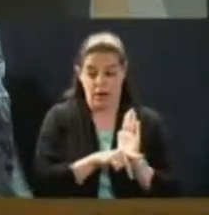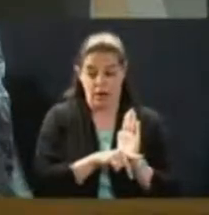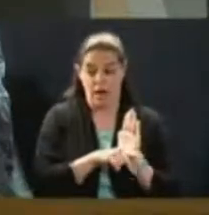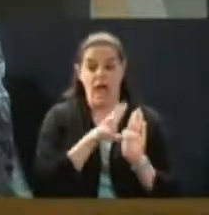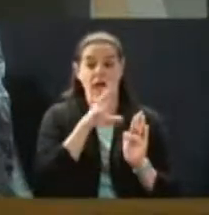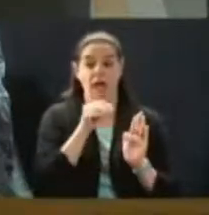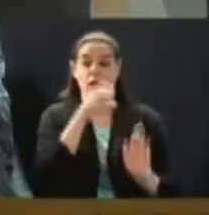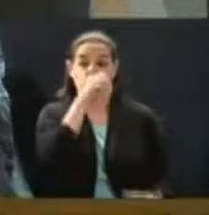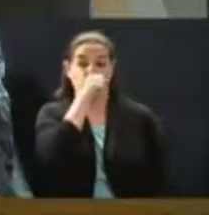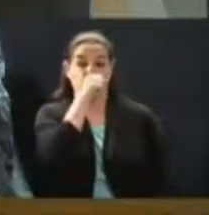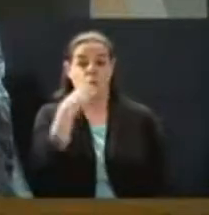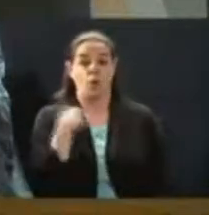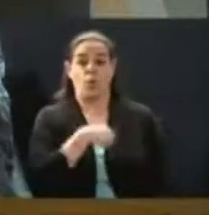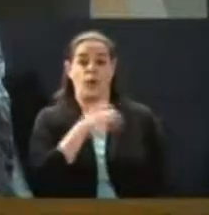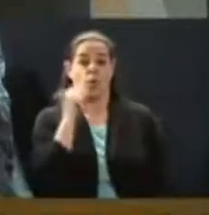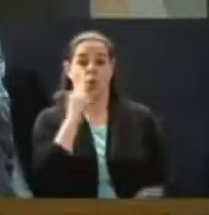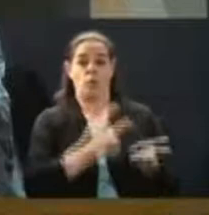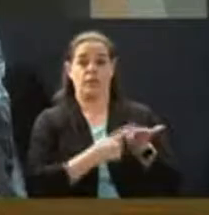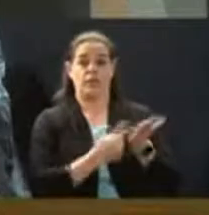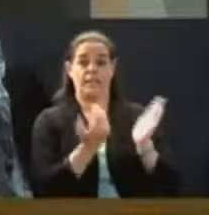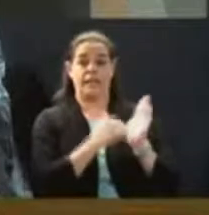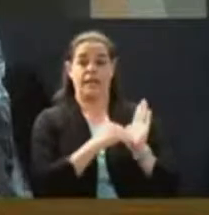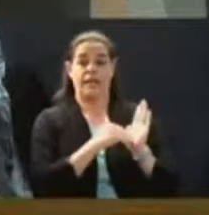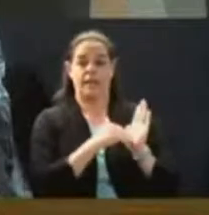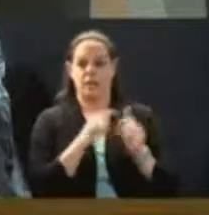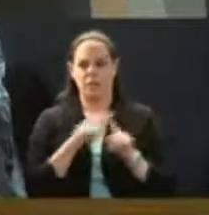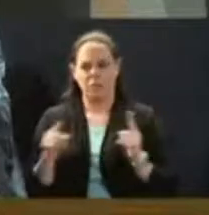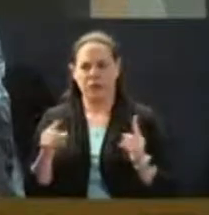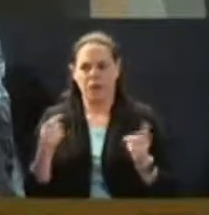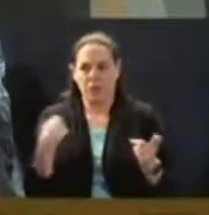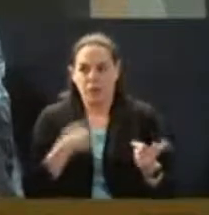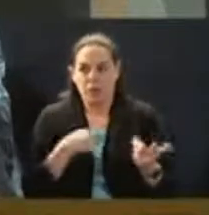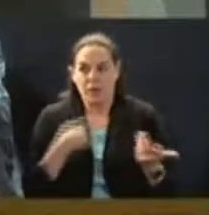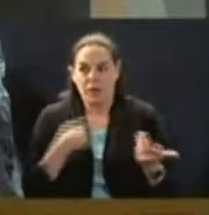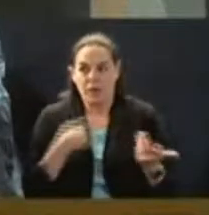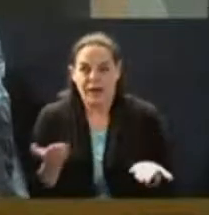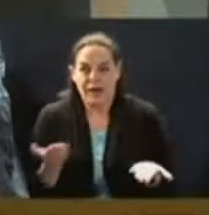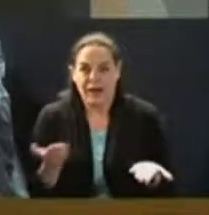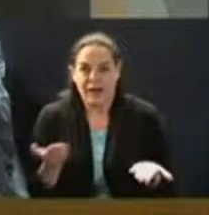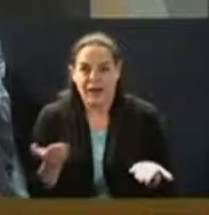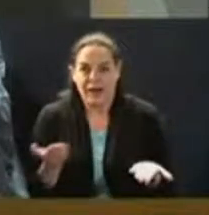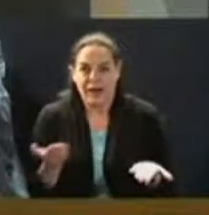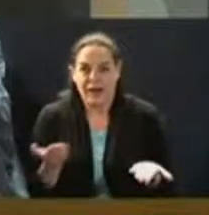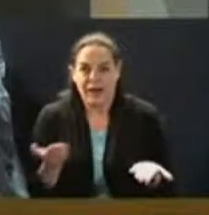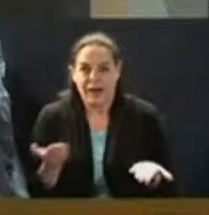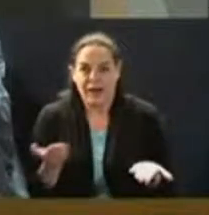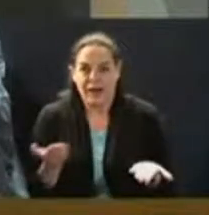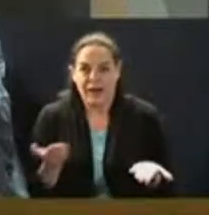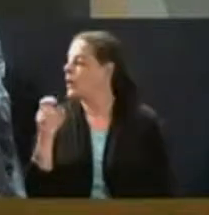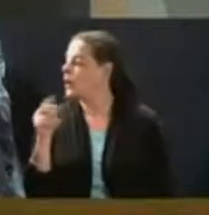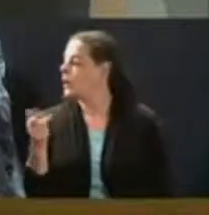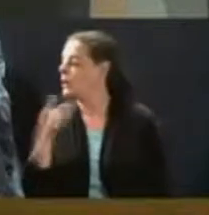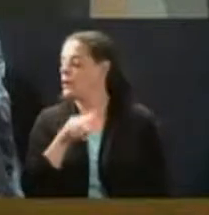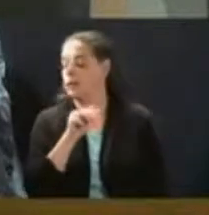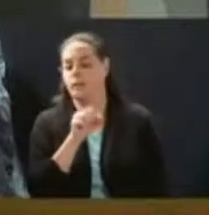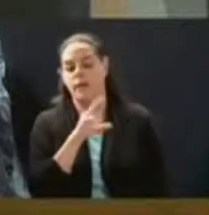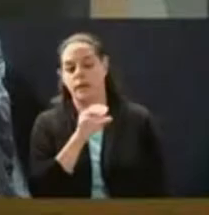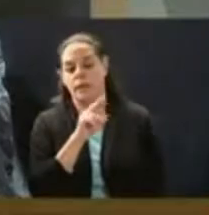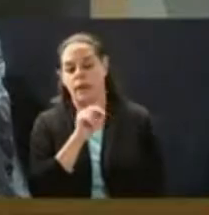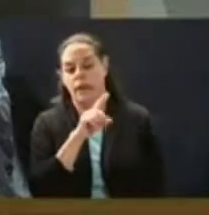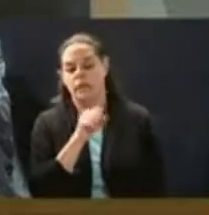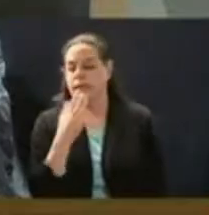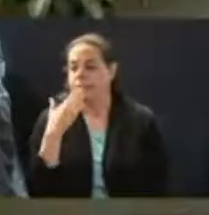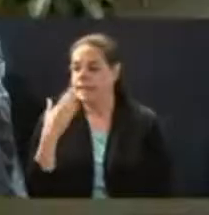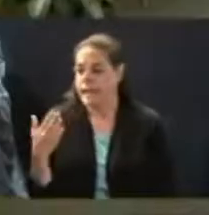talk about it again. Yet here we are. Thank you, Ms. Owen. Ms. Bounds? Thank you, Madam